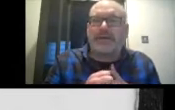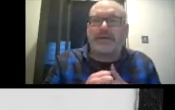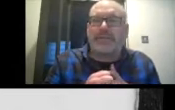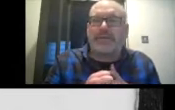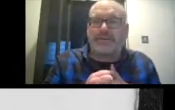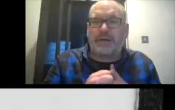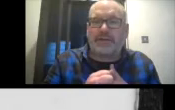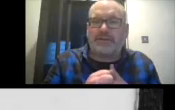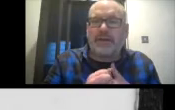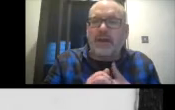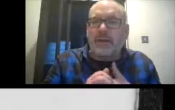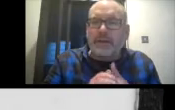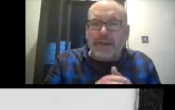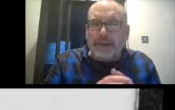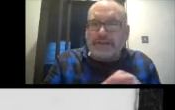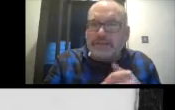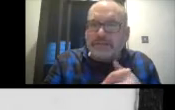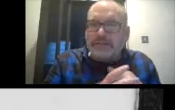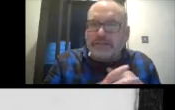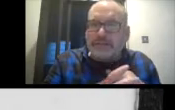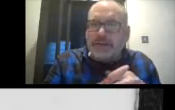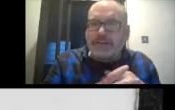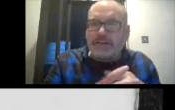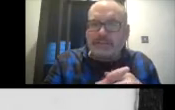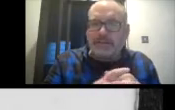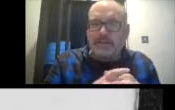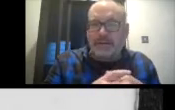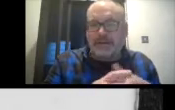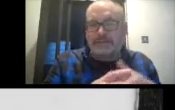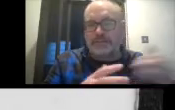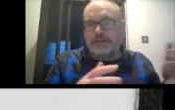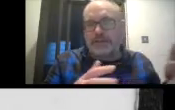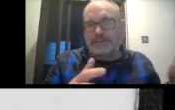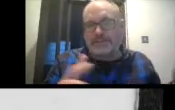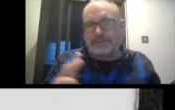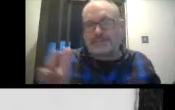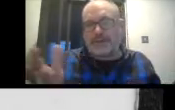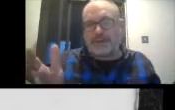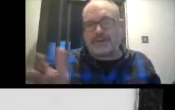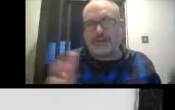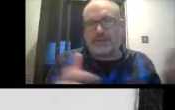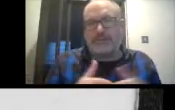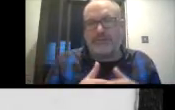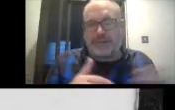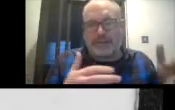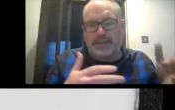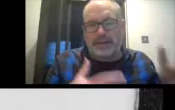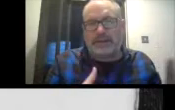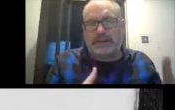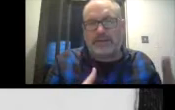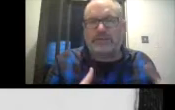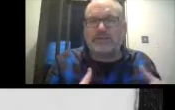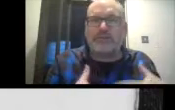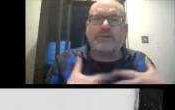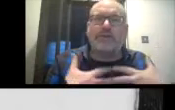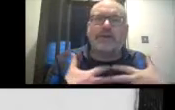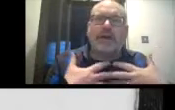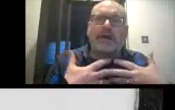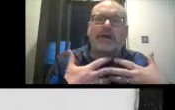becomes criminalised. But again, despite, you know, I suppose the expansion of the legislation